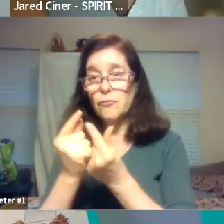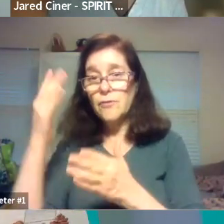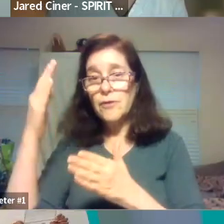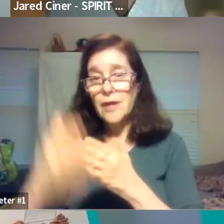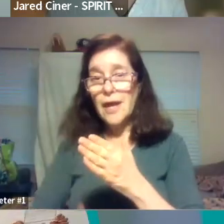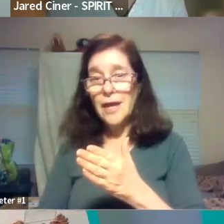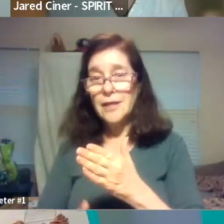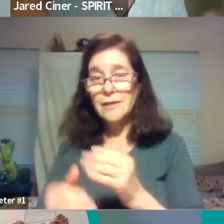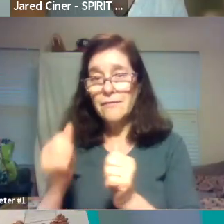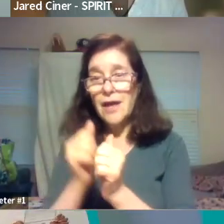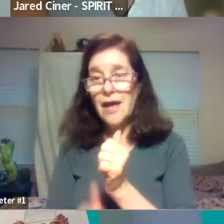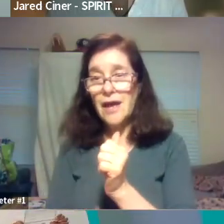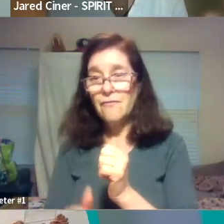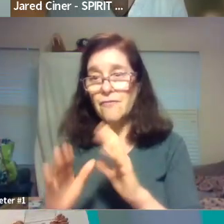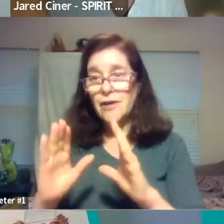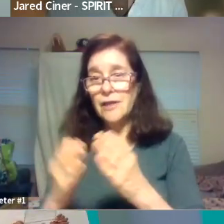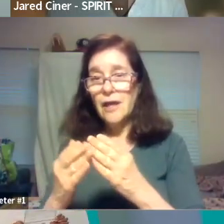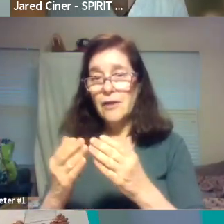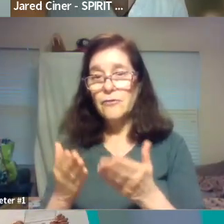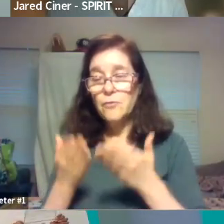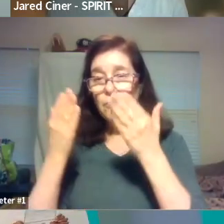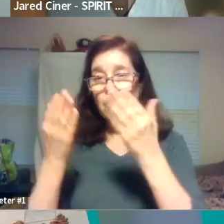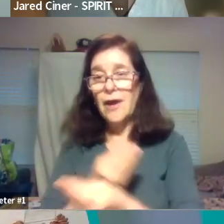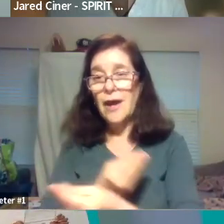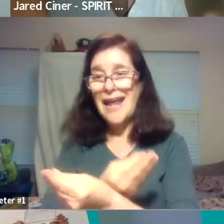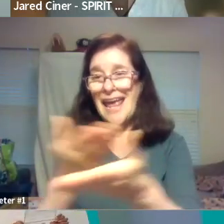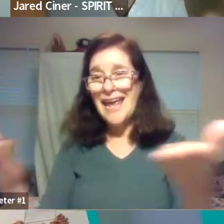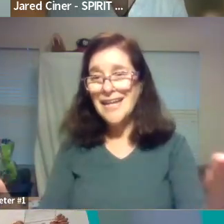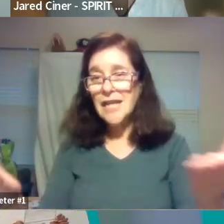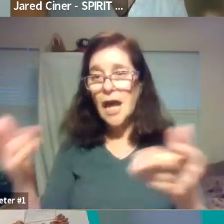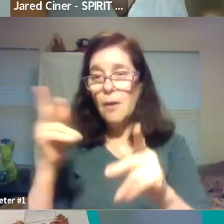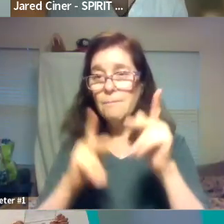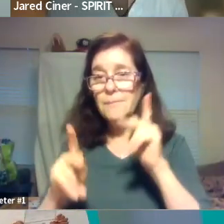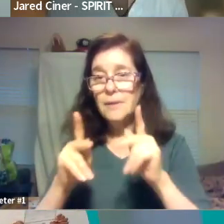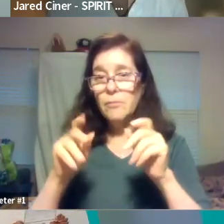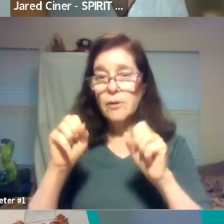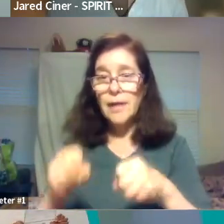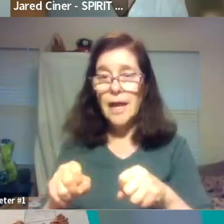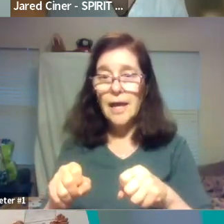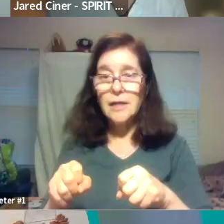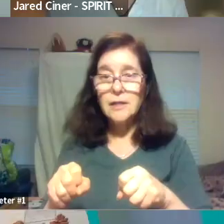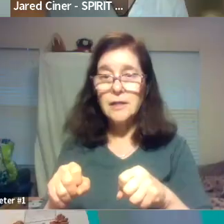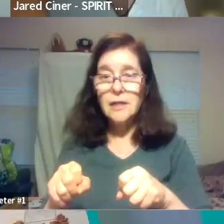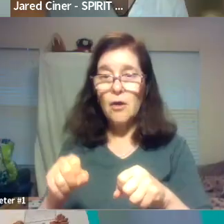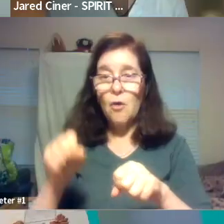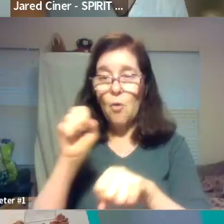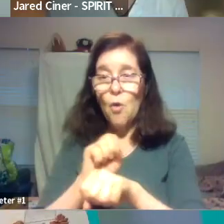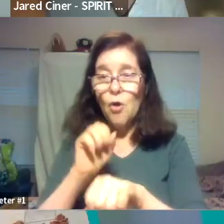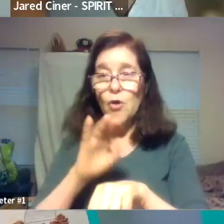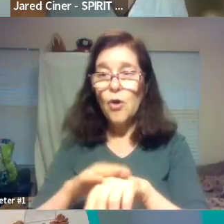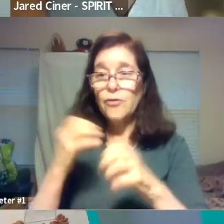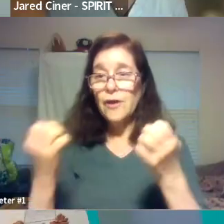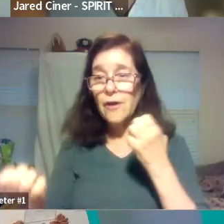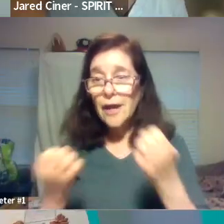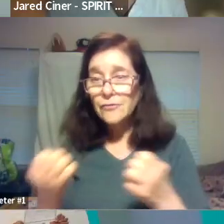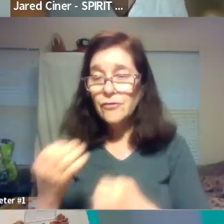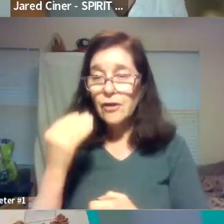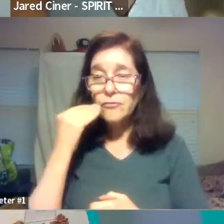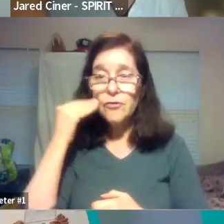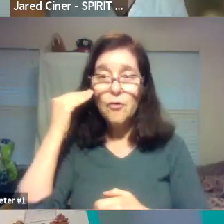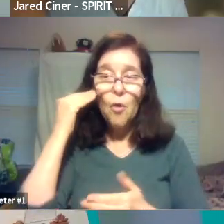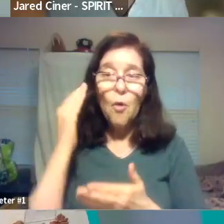At the end of every class, we provide a handout where people can work on their exercises at home with